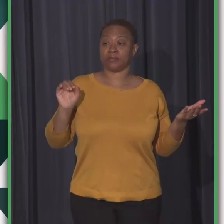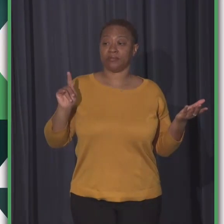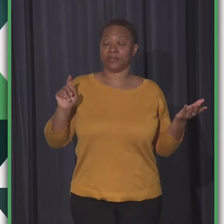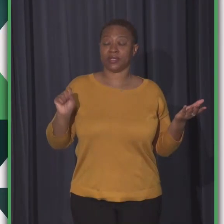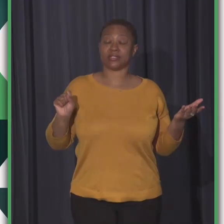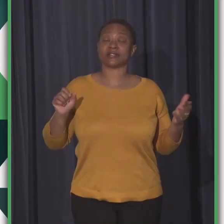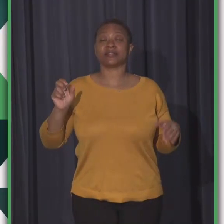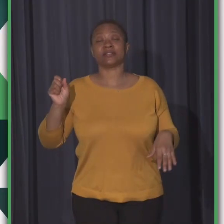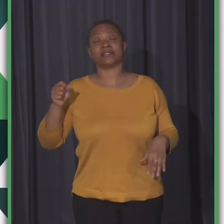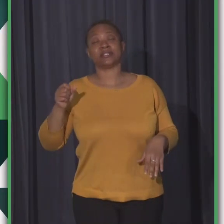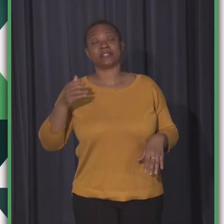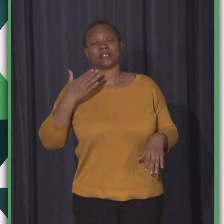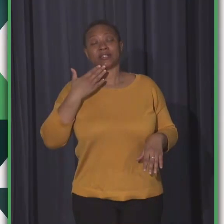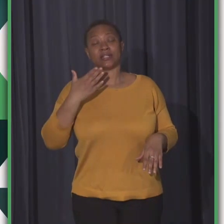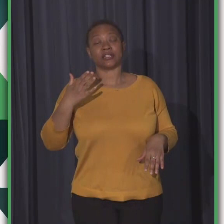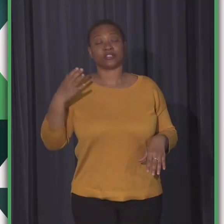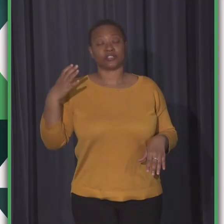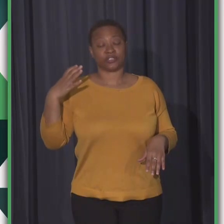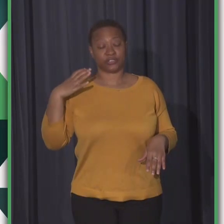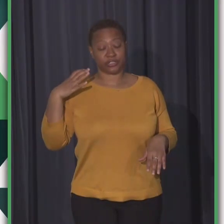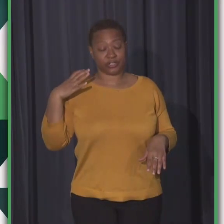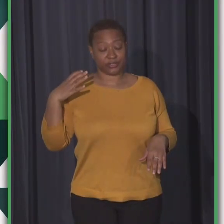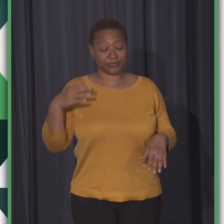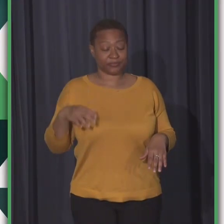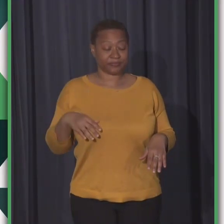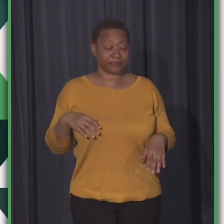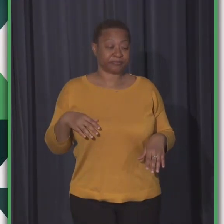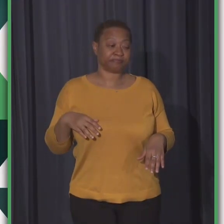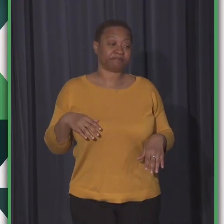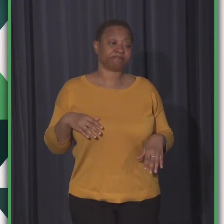Banks Thank you. and Bernard. Through the chair.